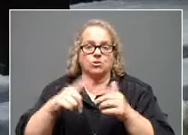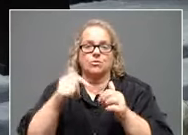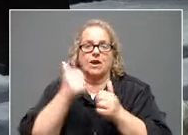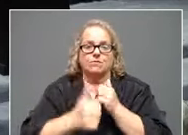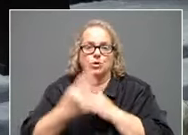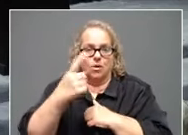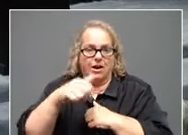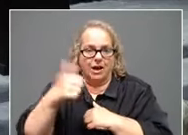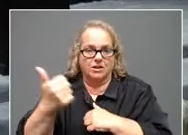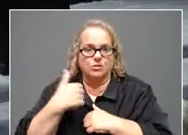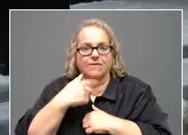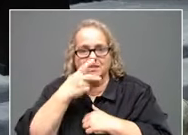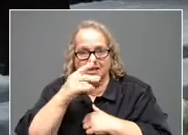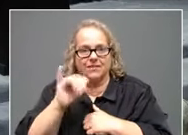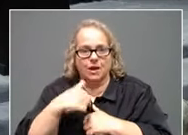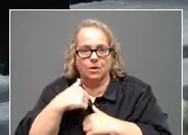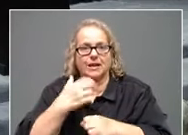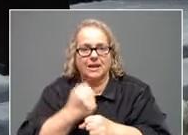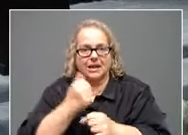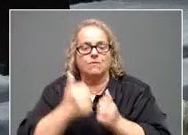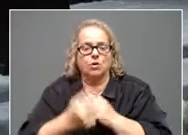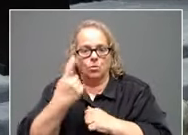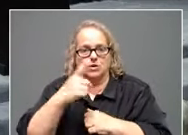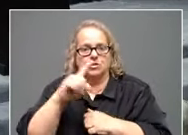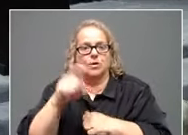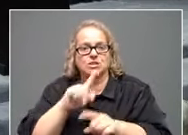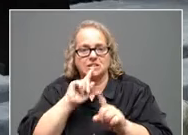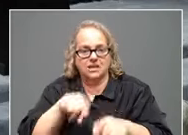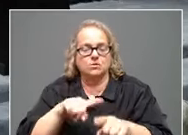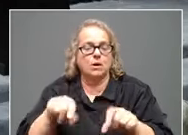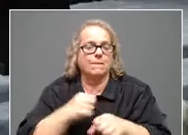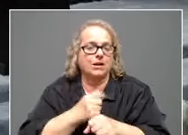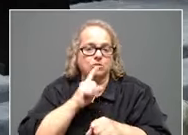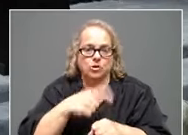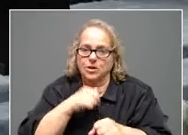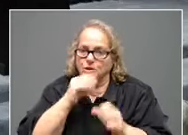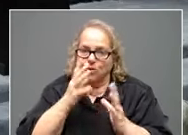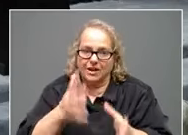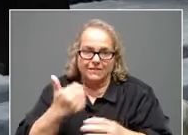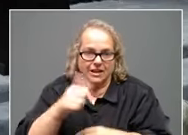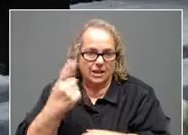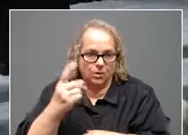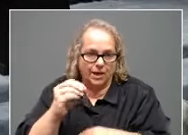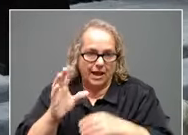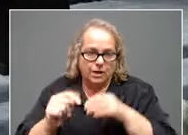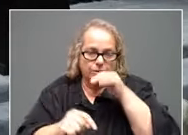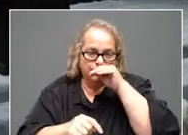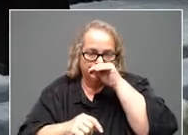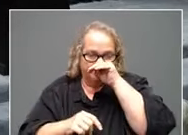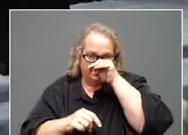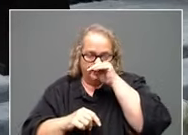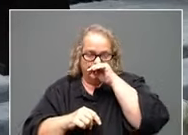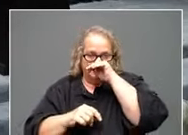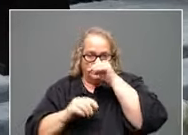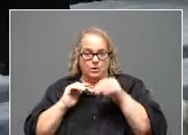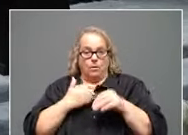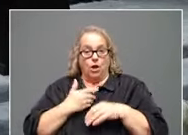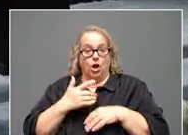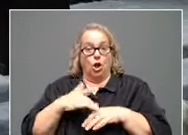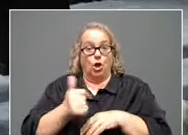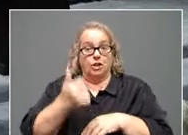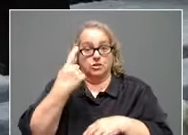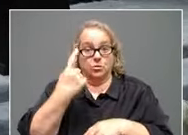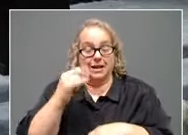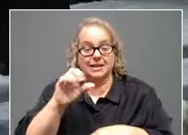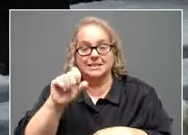think we've seen that we'll get everybody's questions answered, but making sure that we don't leave anybody out. And so our earliest one is Debbie